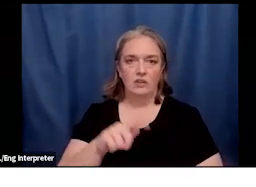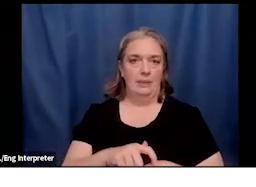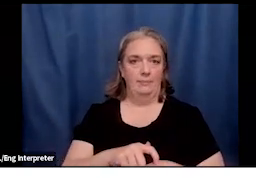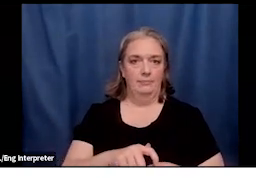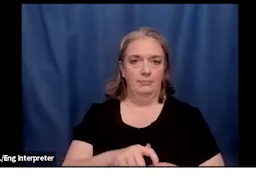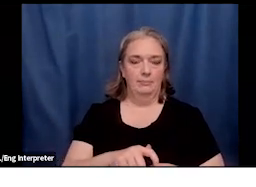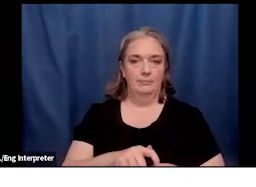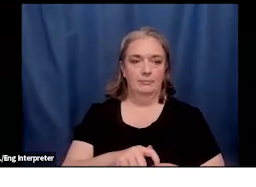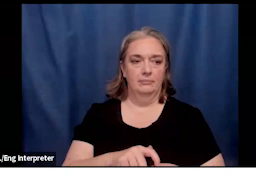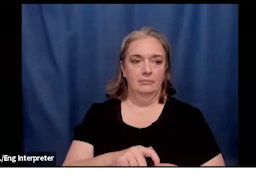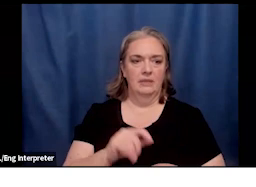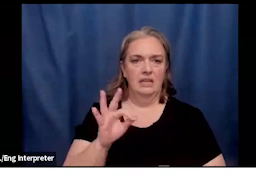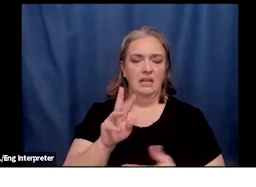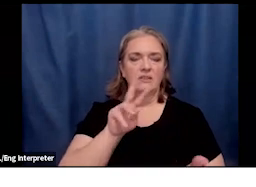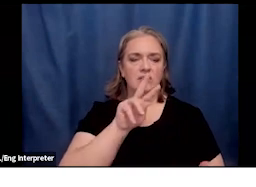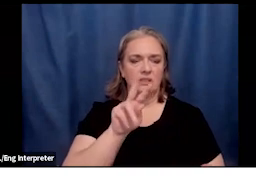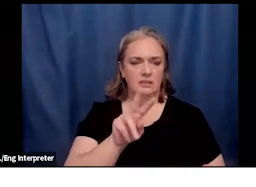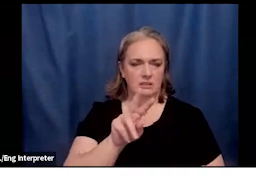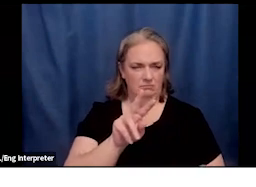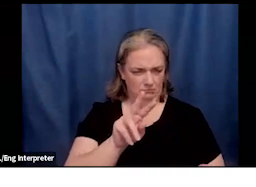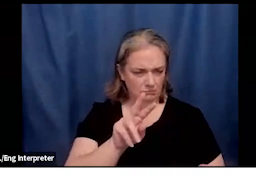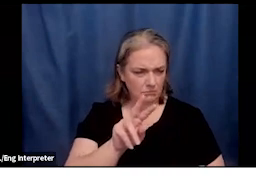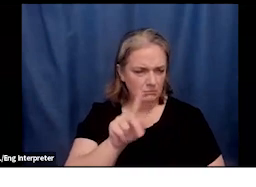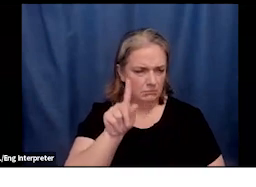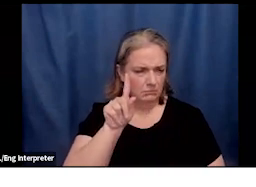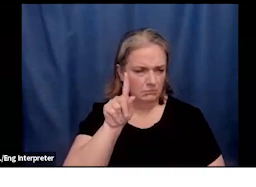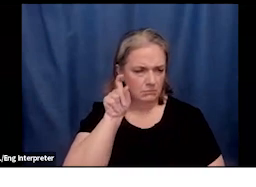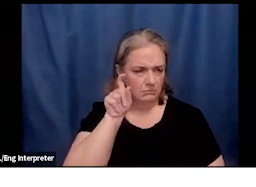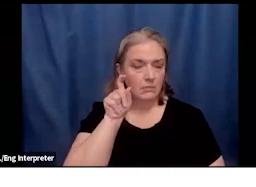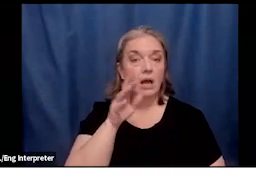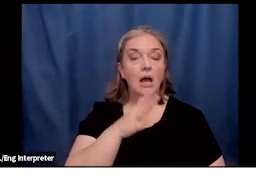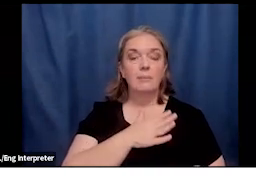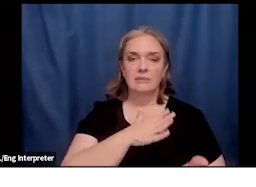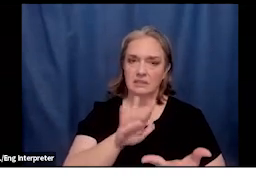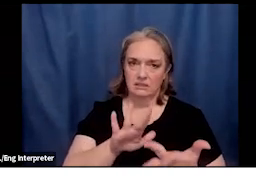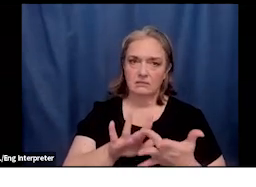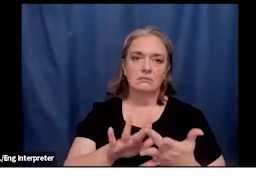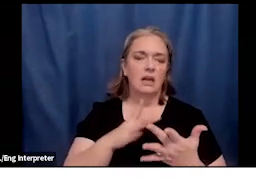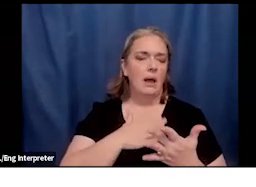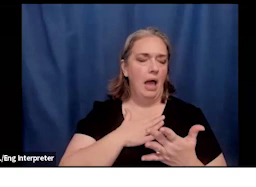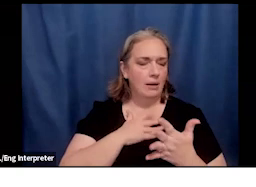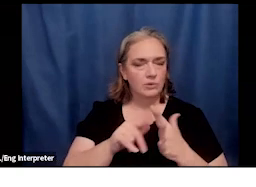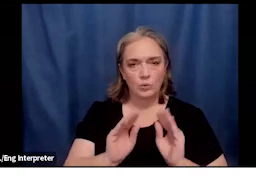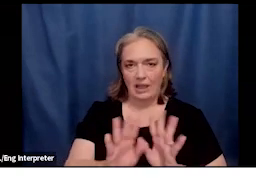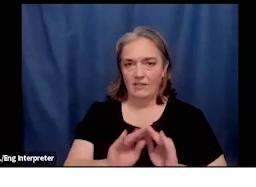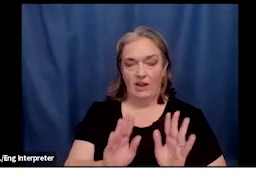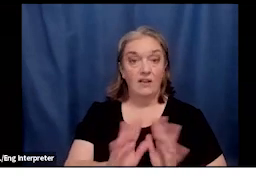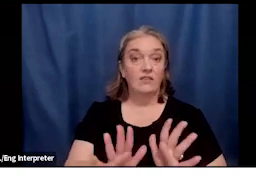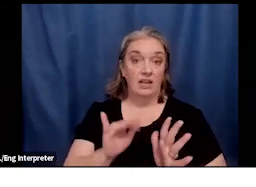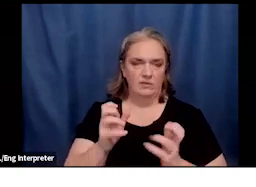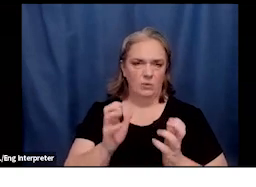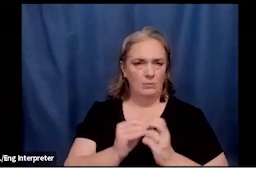anything inspires a question for you, please reach out. Happy to clarify anything that you want to dig